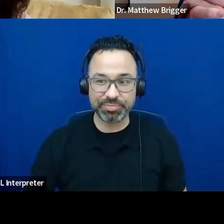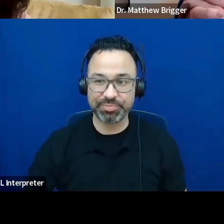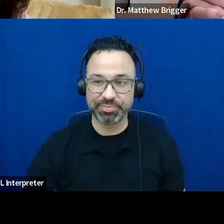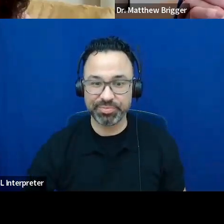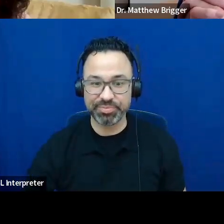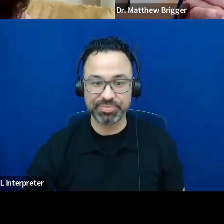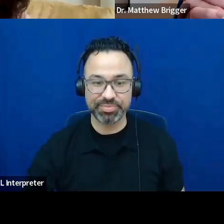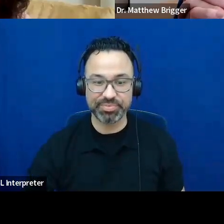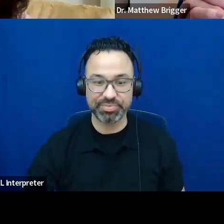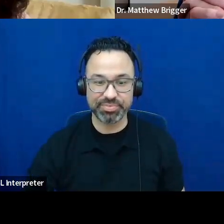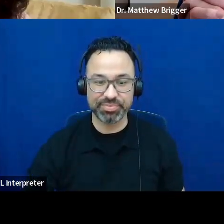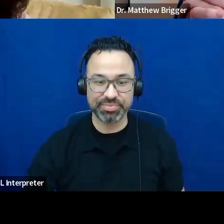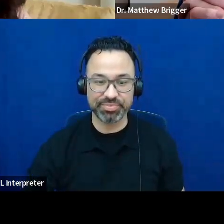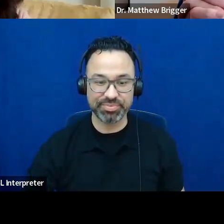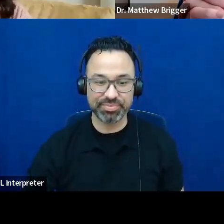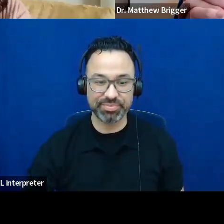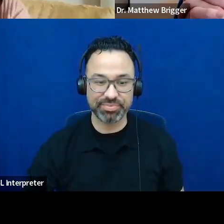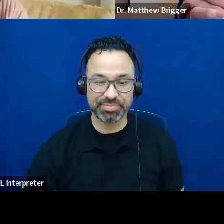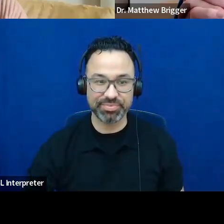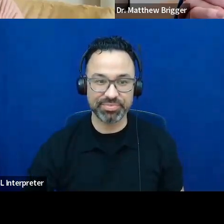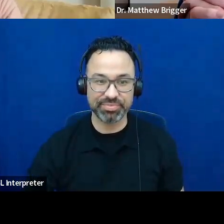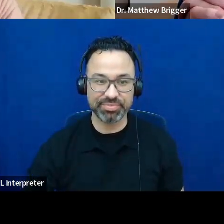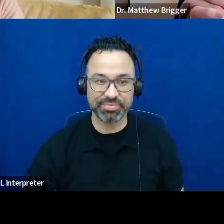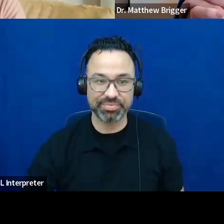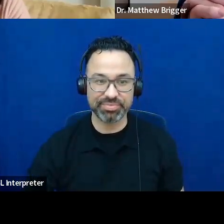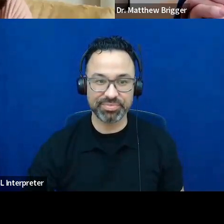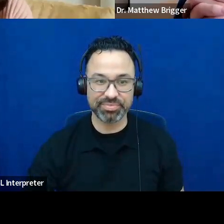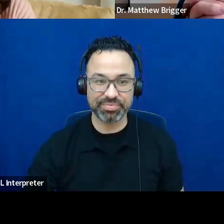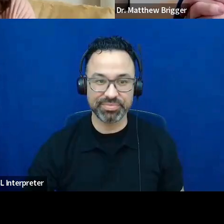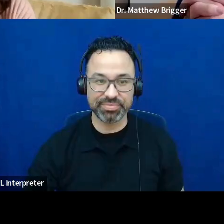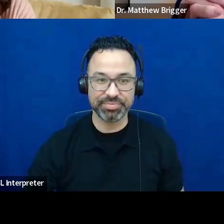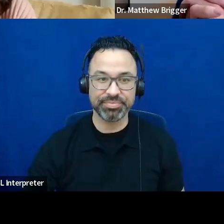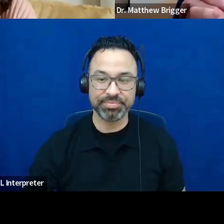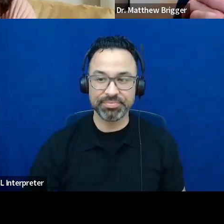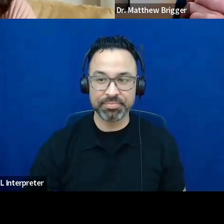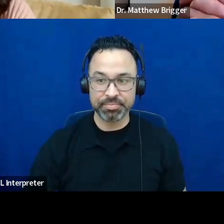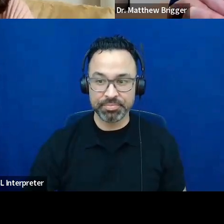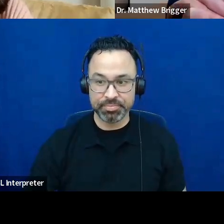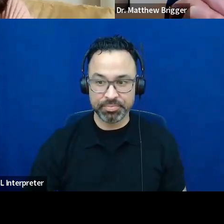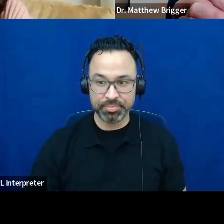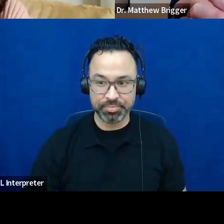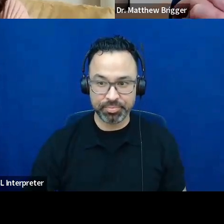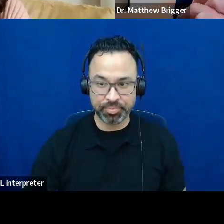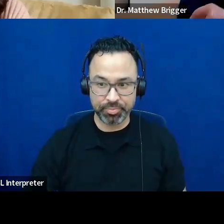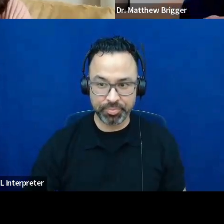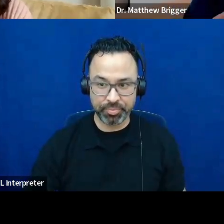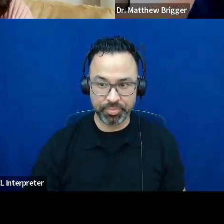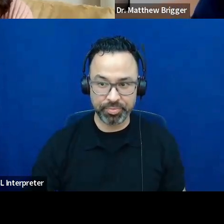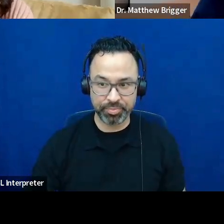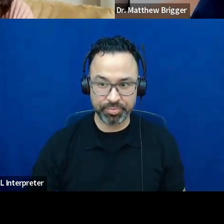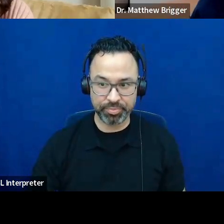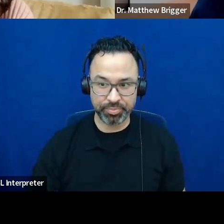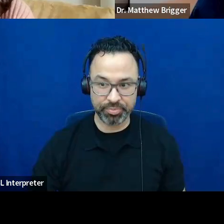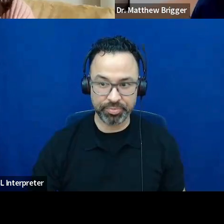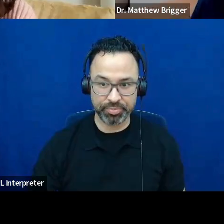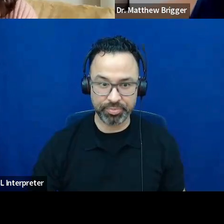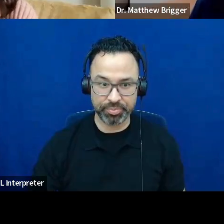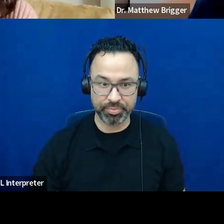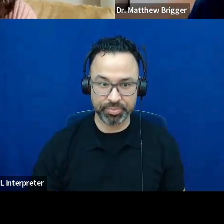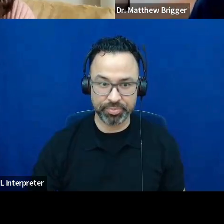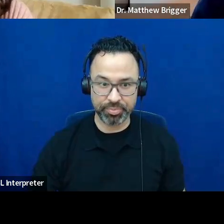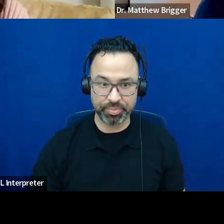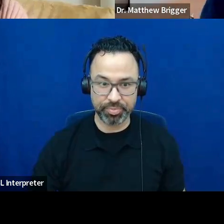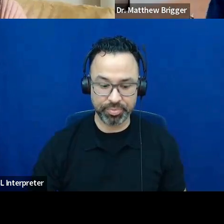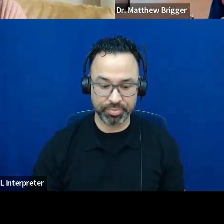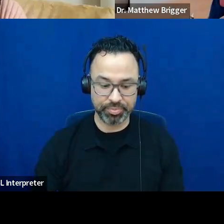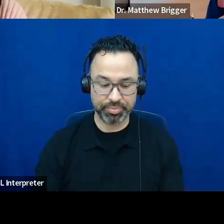Hello, everyone. Good evening, good afternoon. My name is Jancy. I'll be one of your Spanish language interpreters together